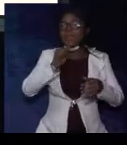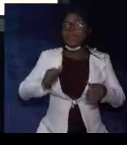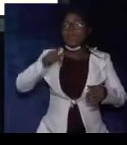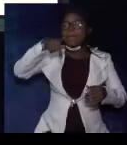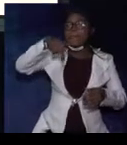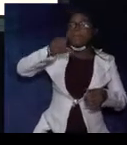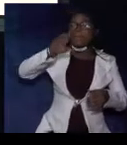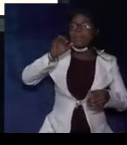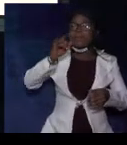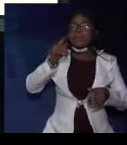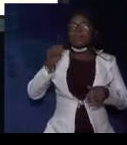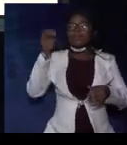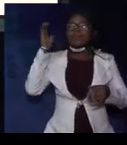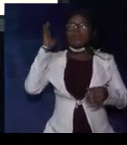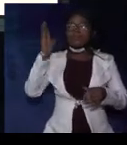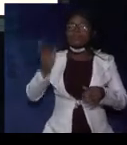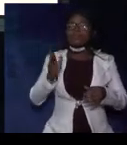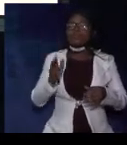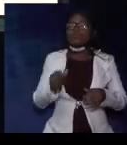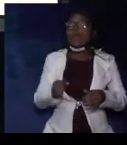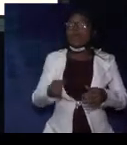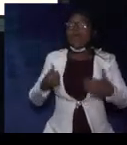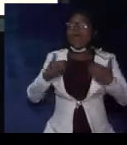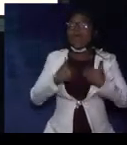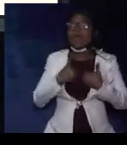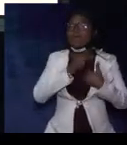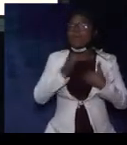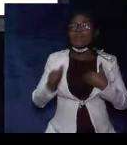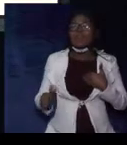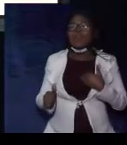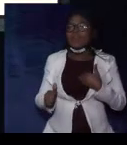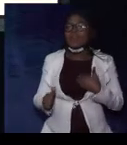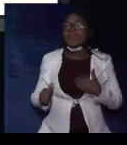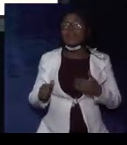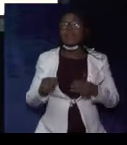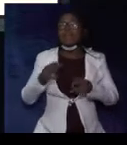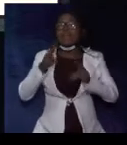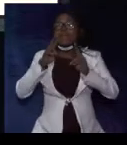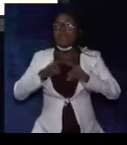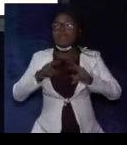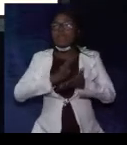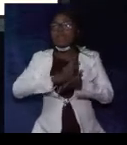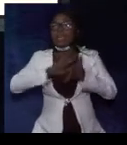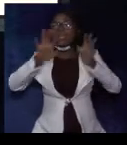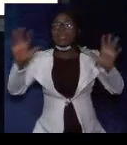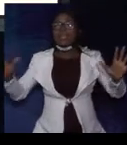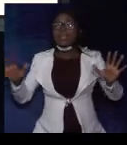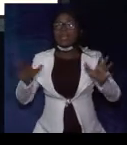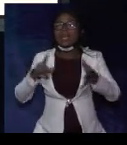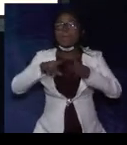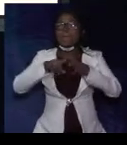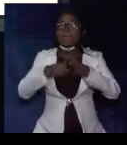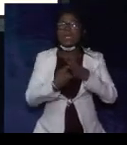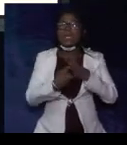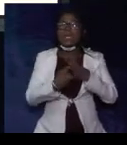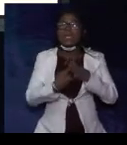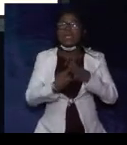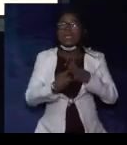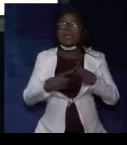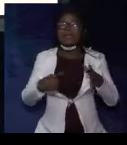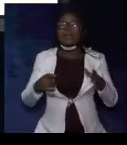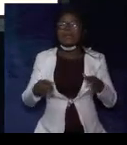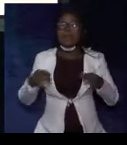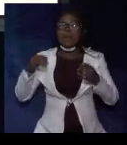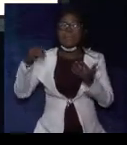A plot should have a very clear beginning, middle, and end. A very